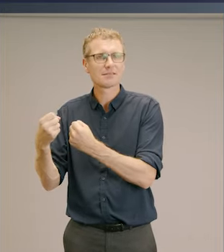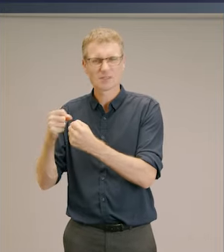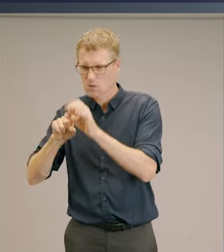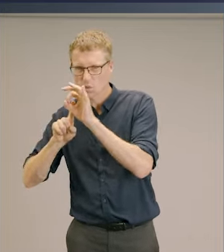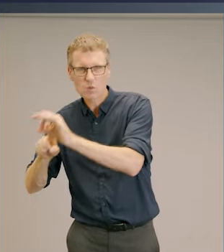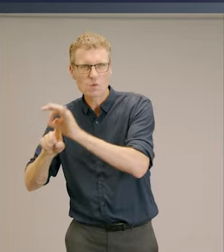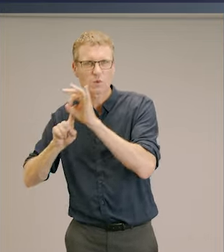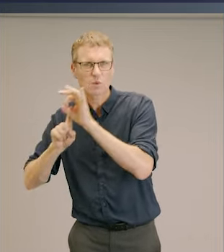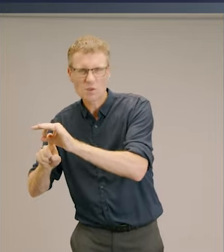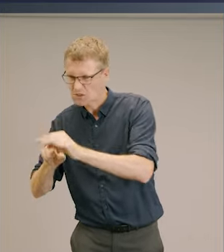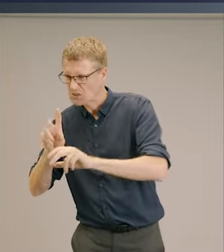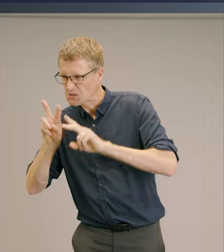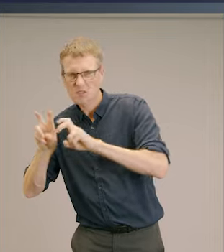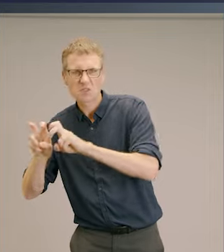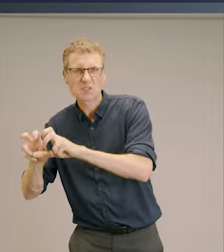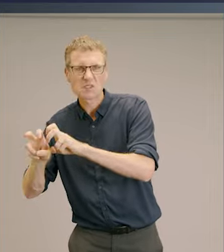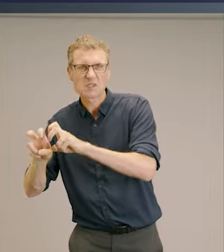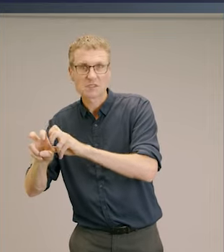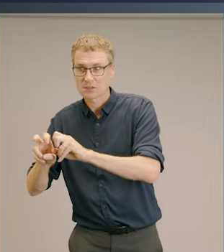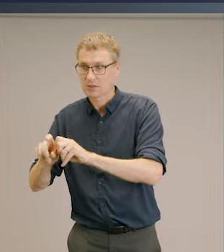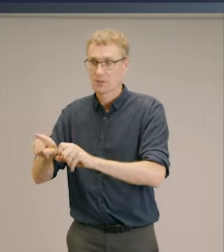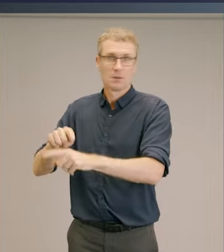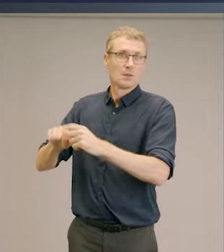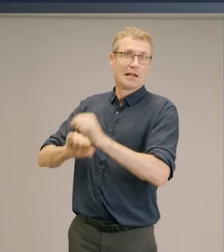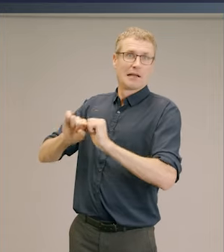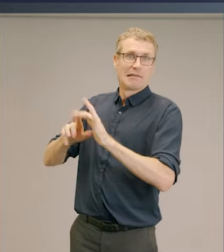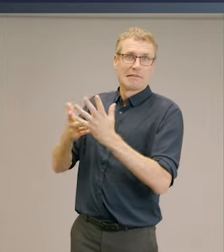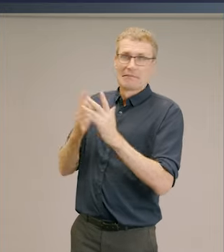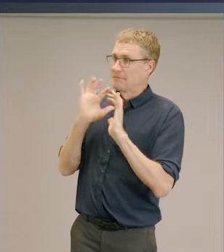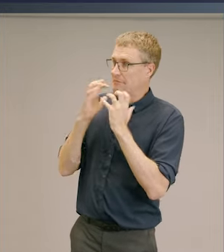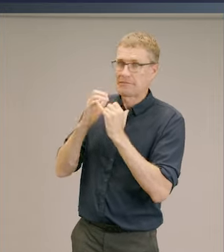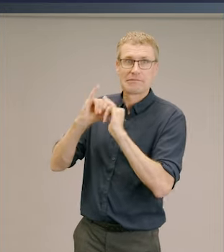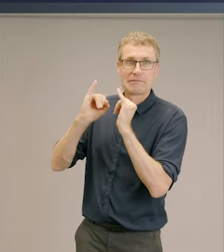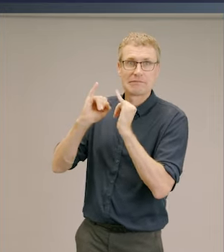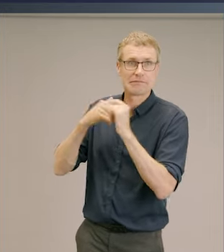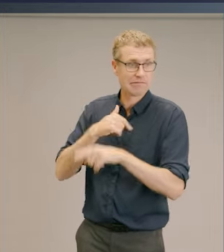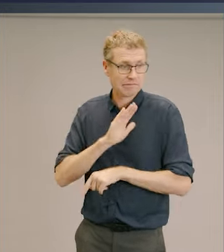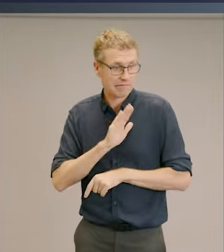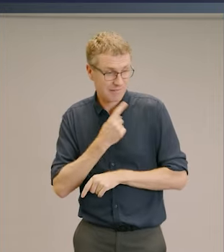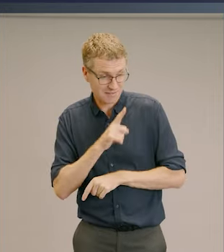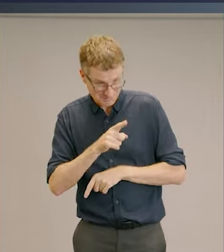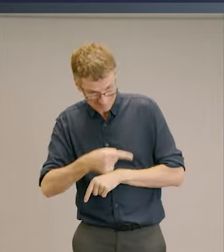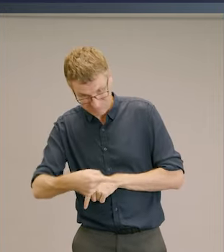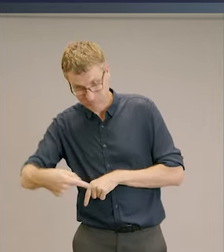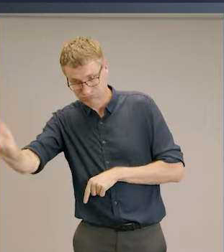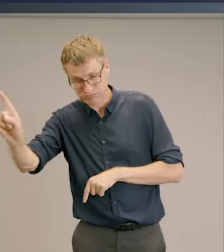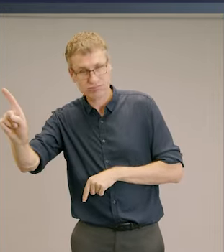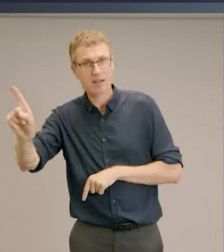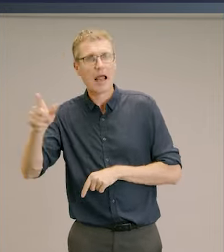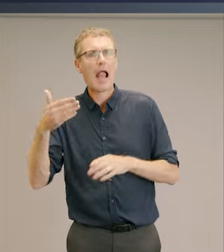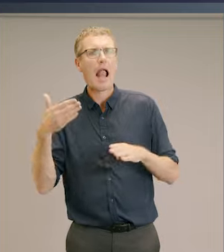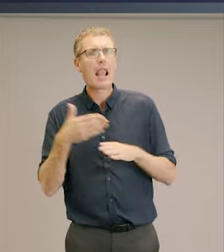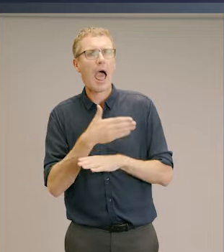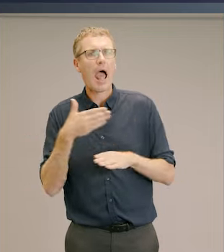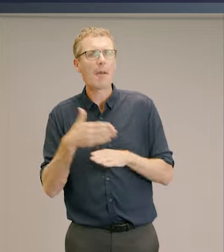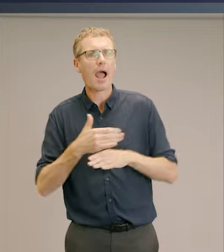arrested and thrown into prison and interrogated for hours and hours. And it was incredibly scary for them. They were told that they were going to